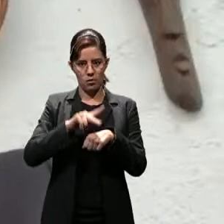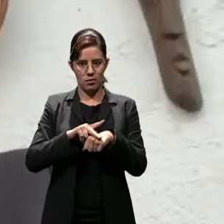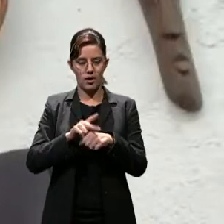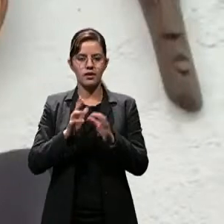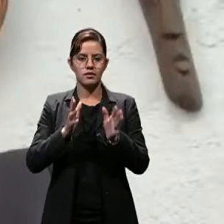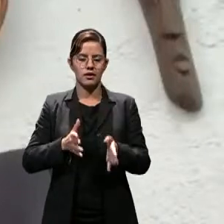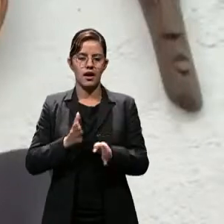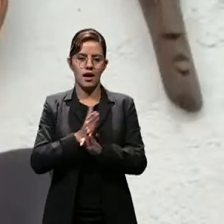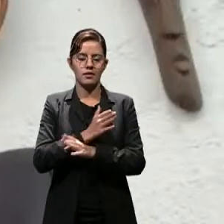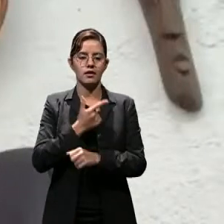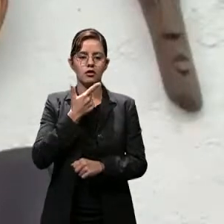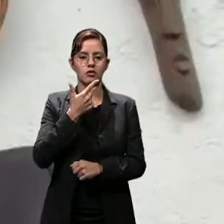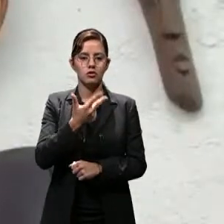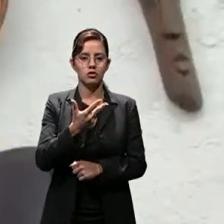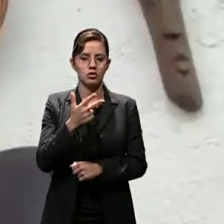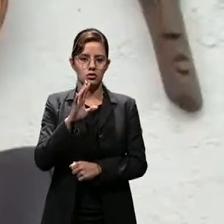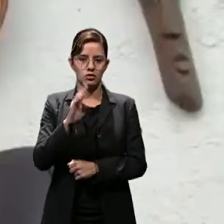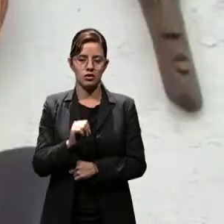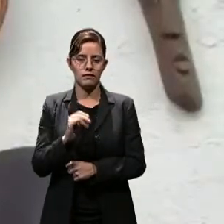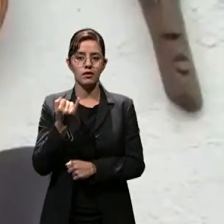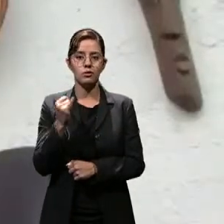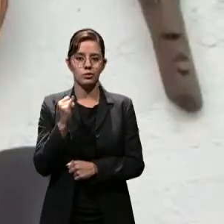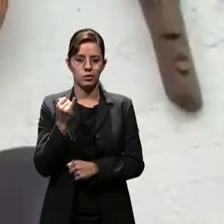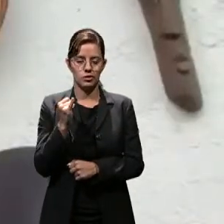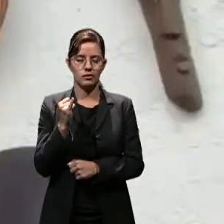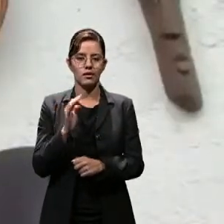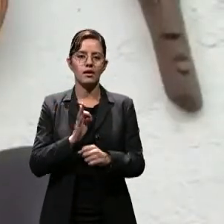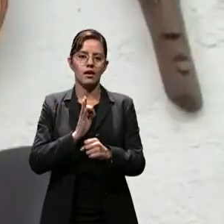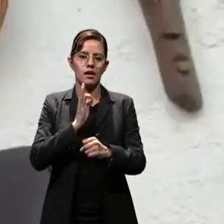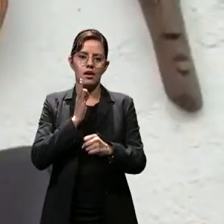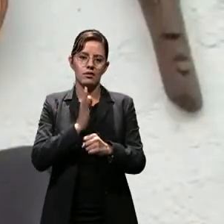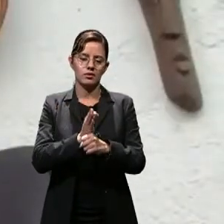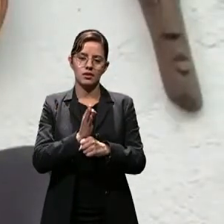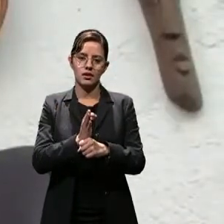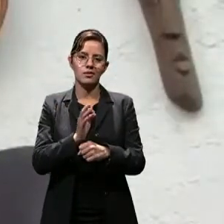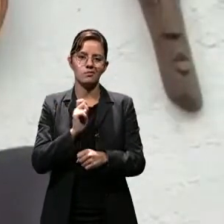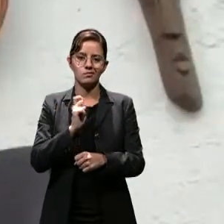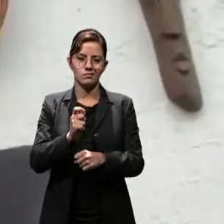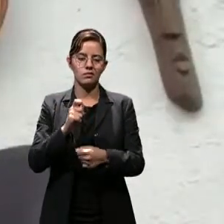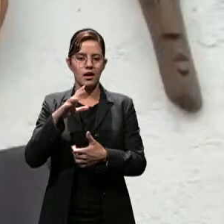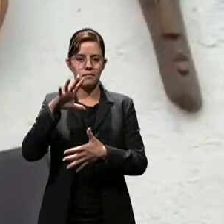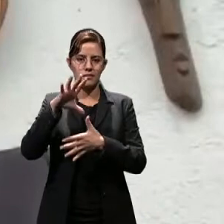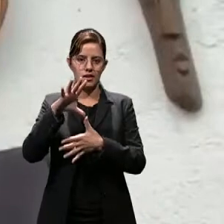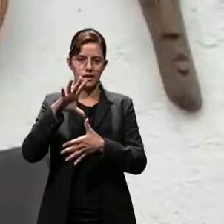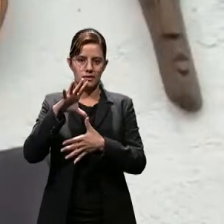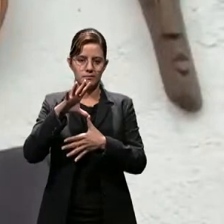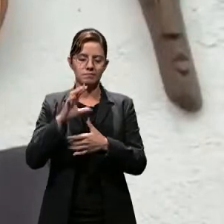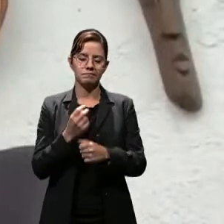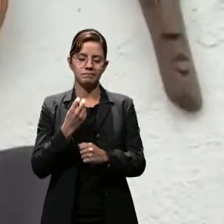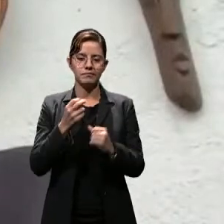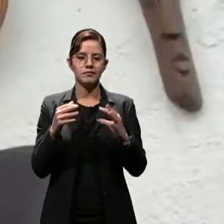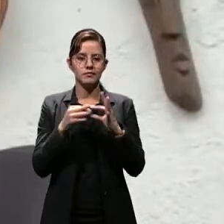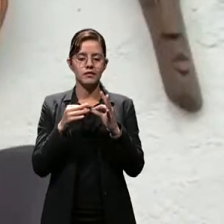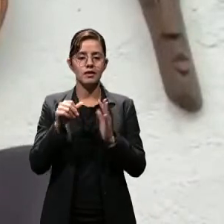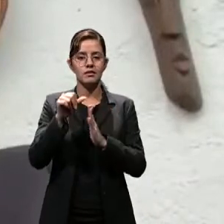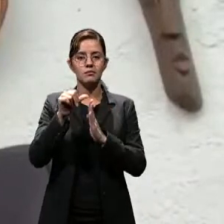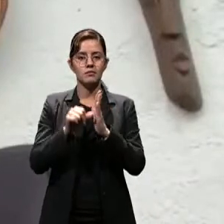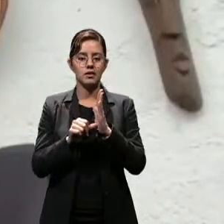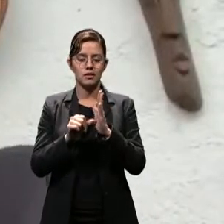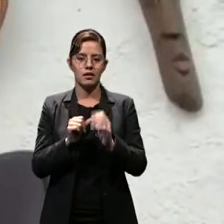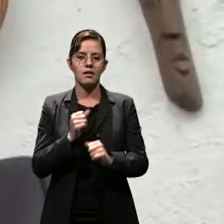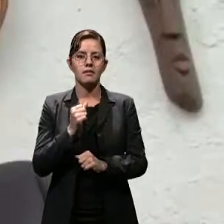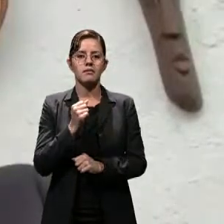Europe was held on 8 and 9 June. We are in this very moment on the Americas